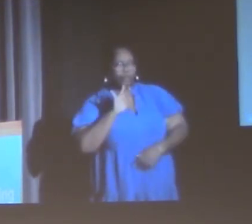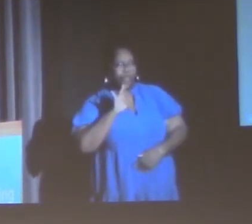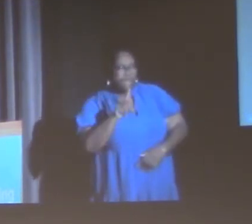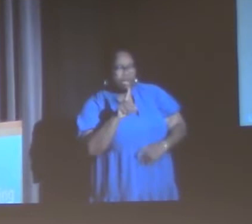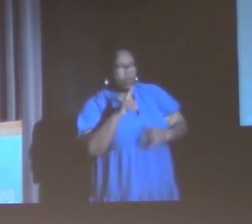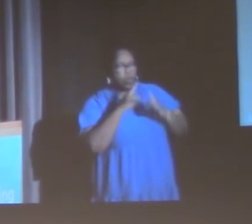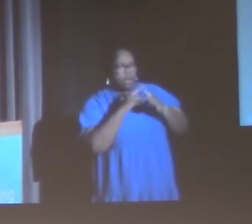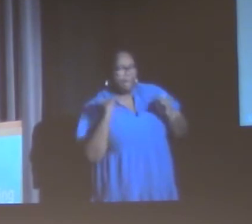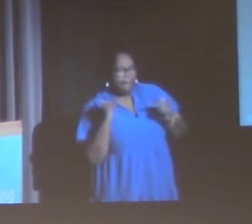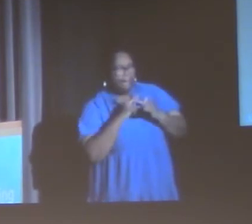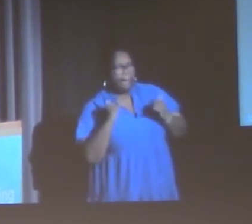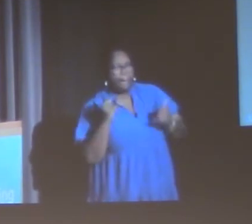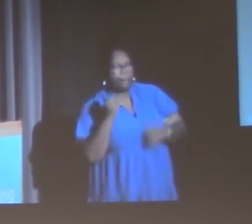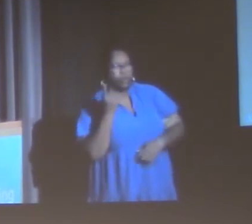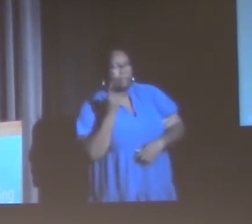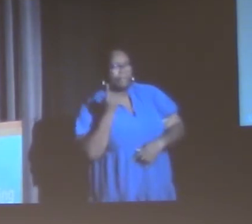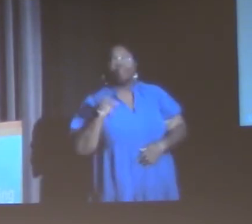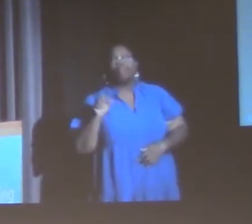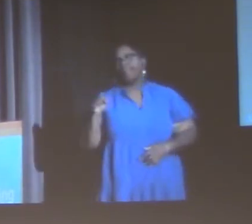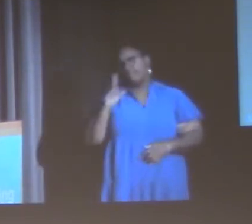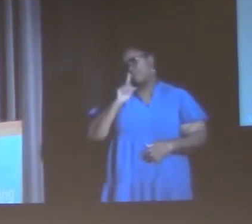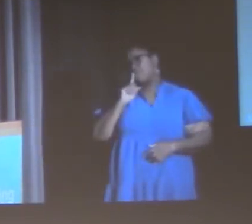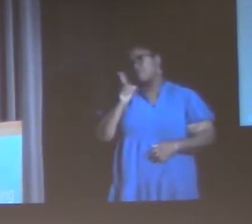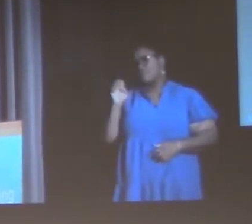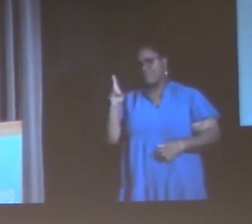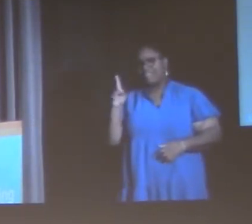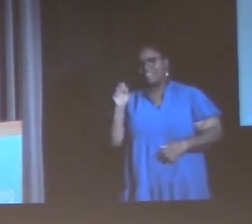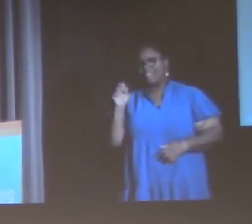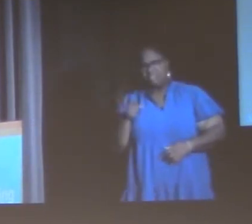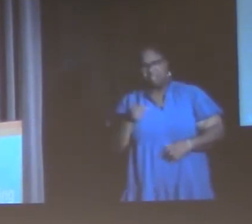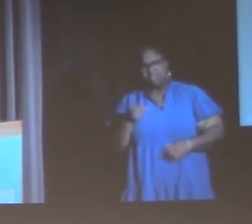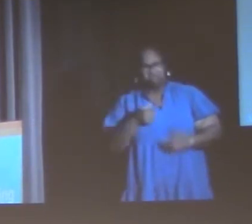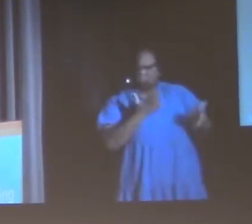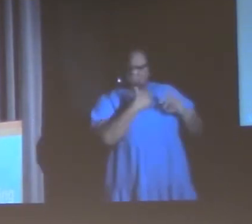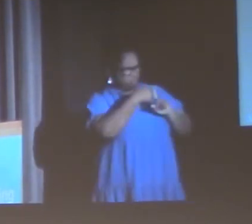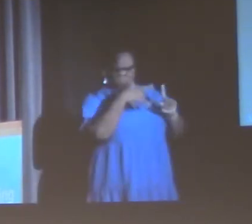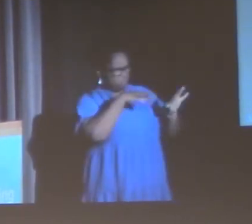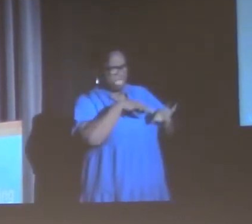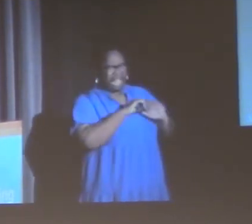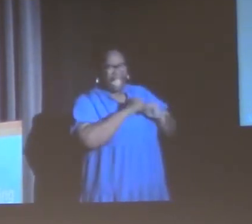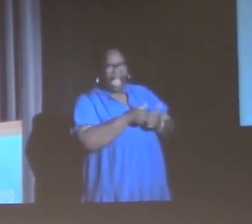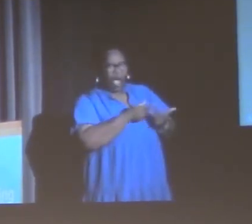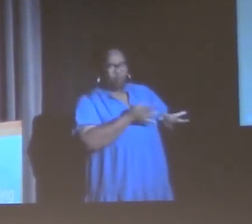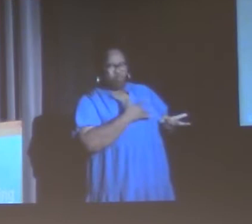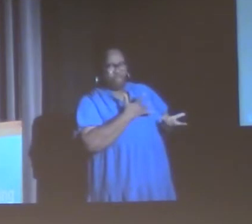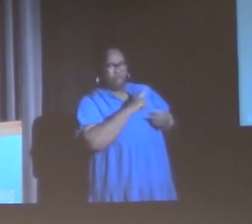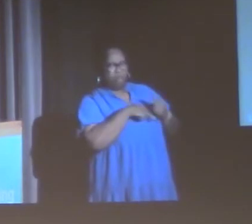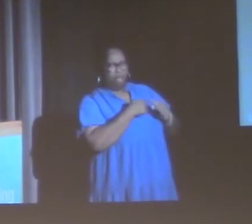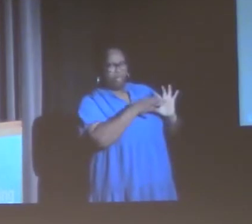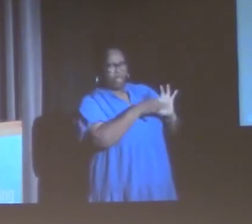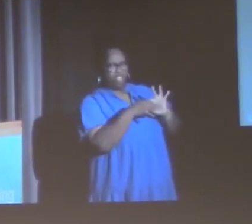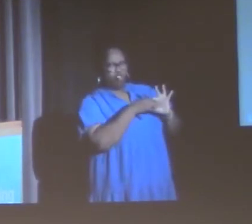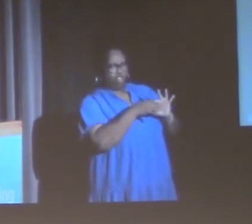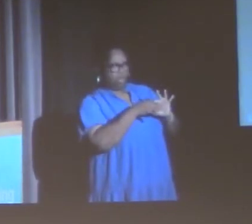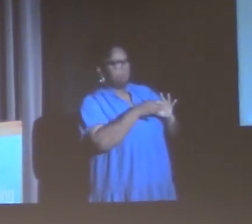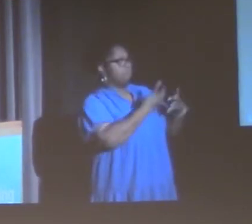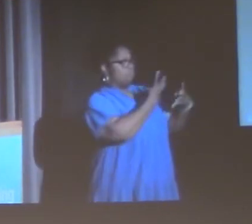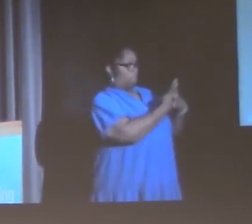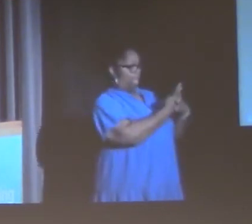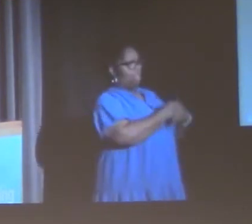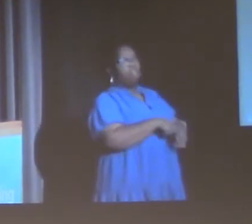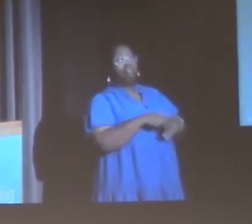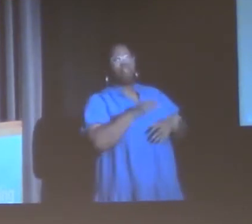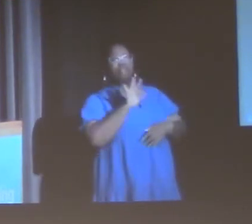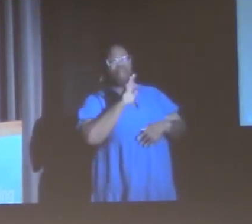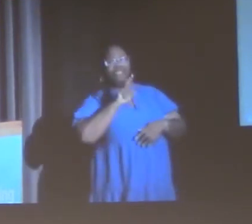True. Okay. Yeah. Can you speak about like how you think about the relationship between those spaces, mm-hmm. and where does the